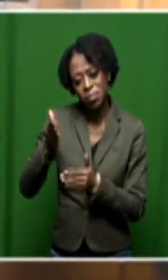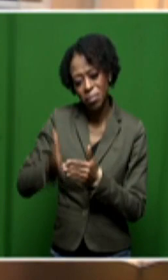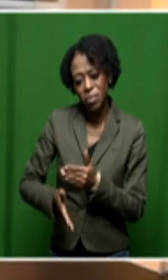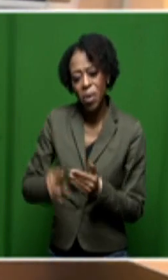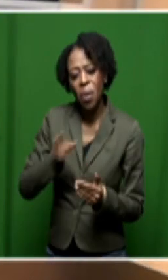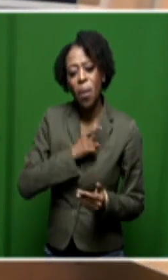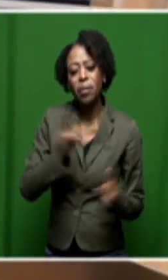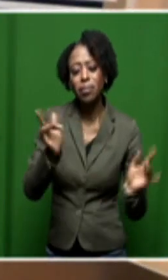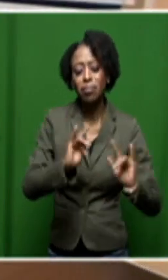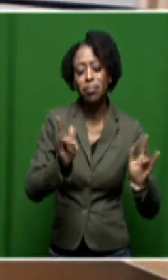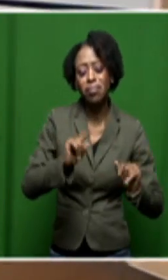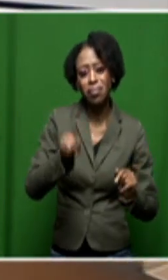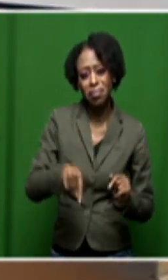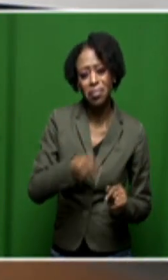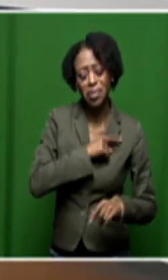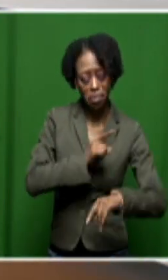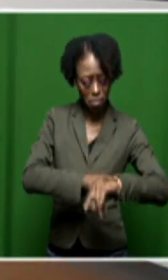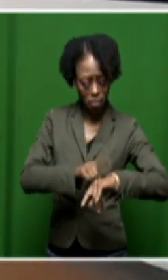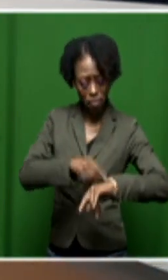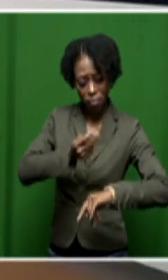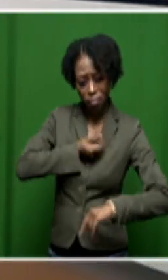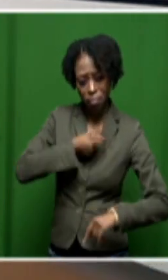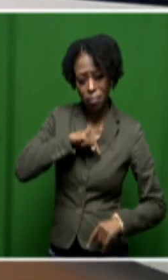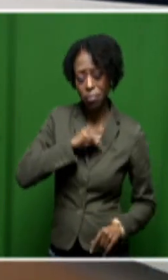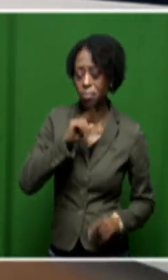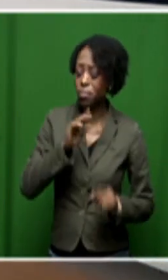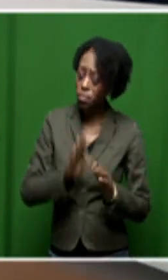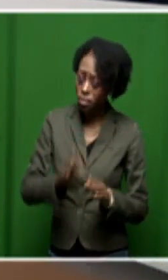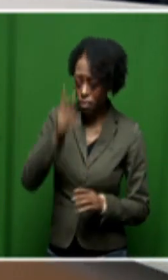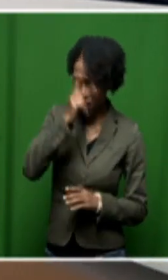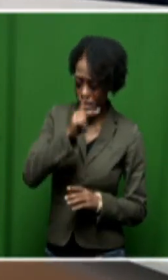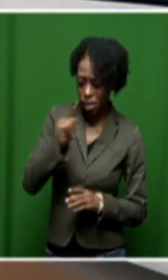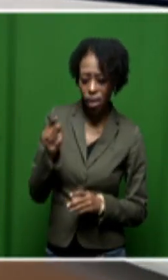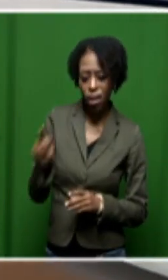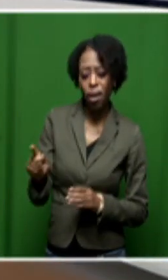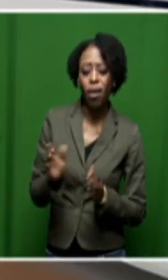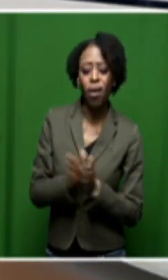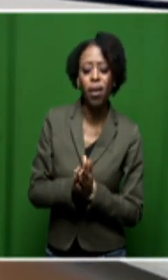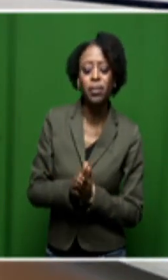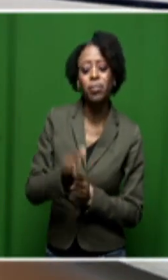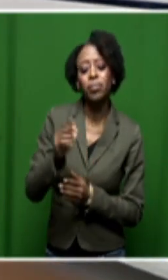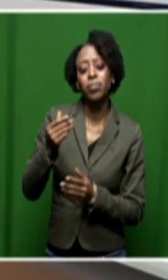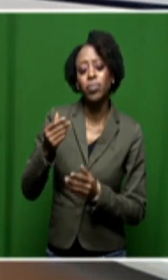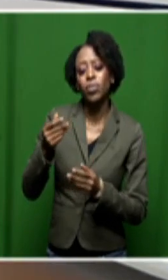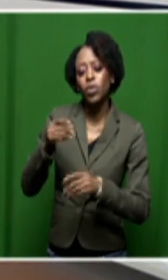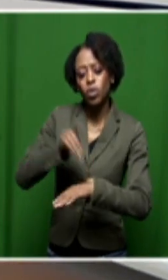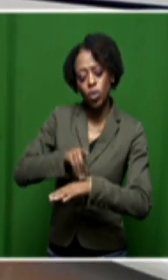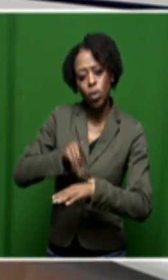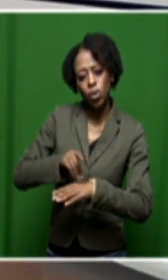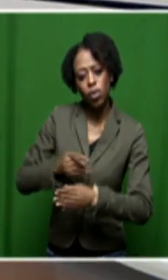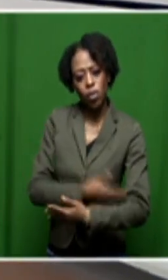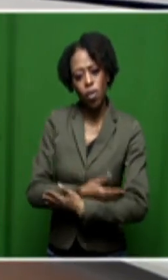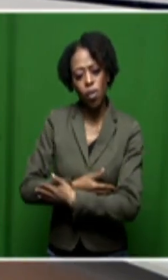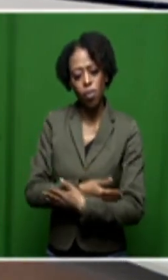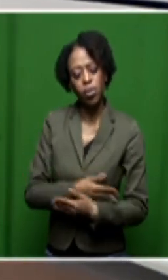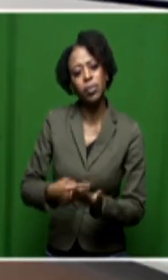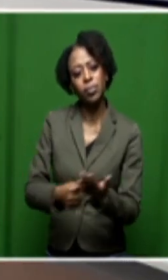say goodbye to our viewers just in terms of time. But Professor Prakash Mohan Jeena, a paediatric pulmonologist,